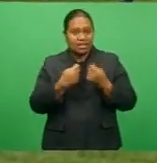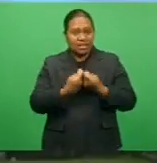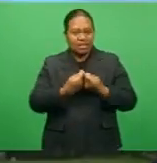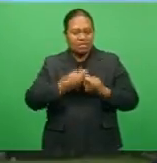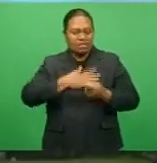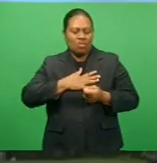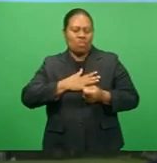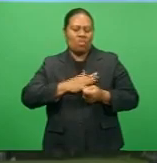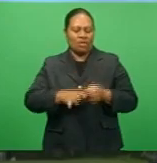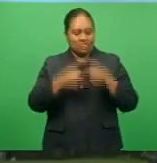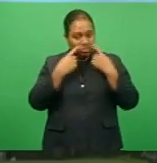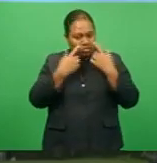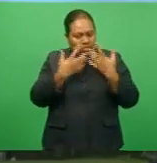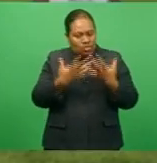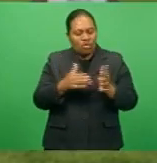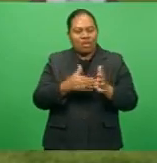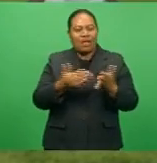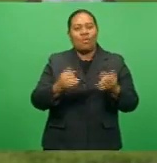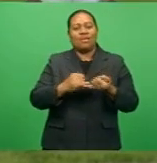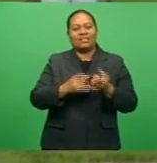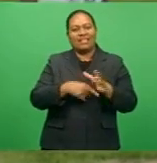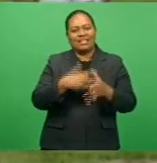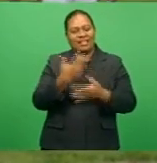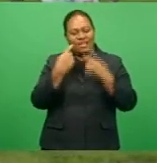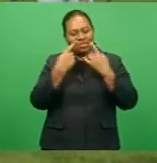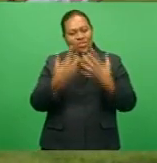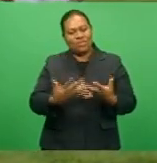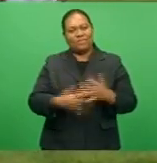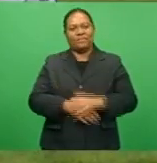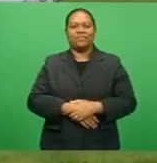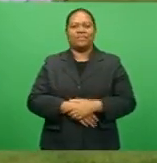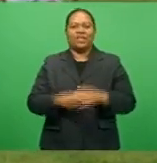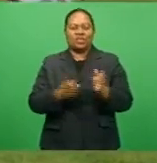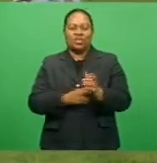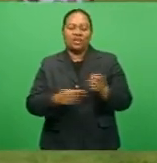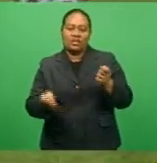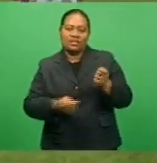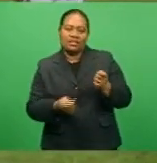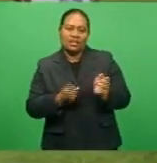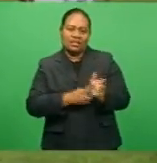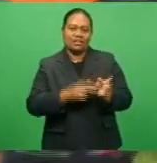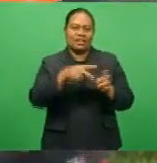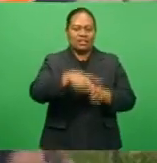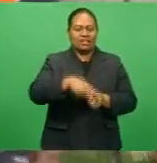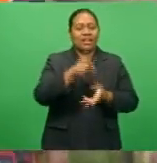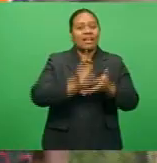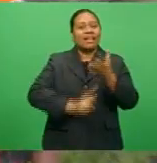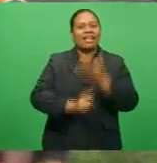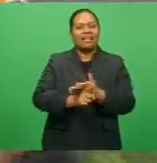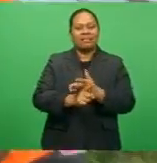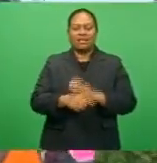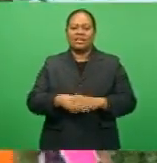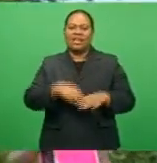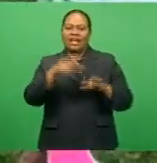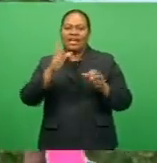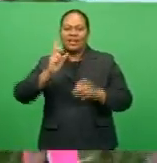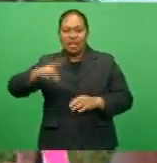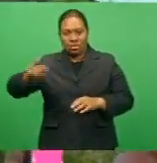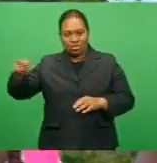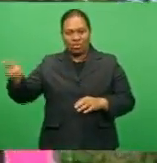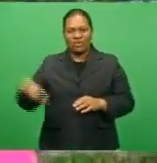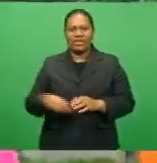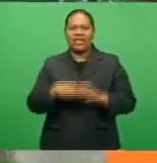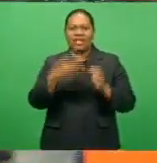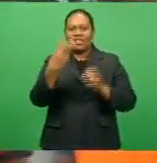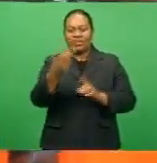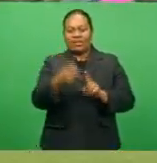will show it on the outcome on Saturday. The much-anticipated Naita Siri Nandronga clash will take place at Ratu Takamba Park in Osori